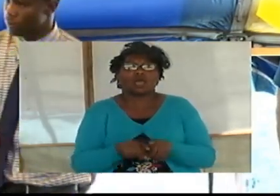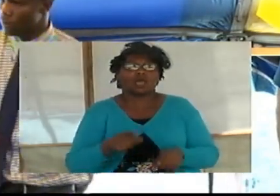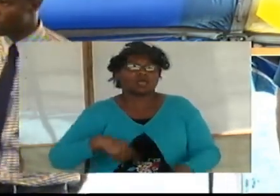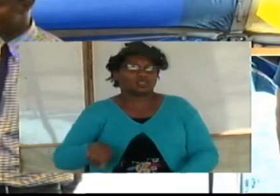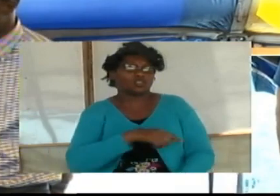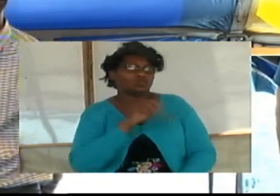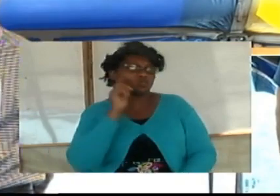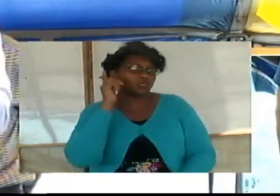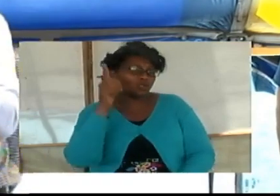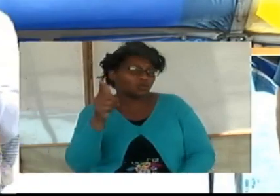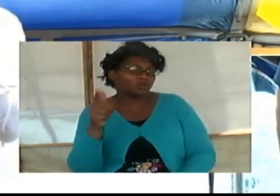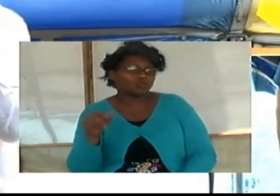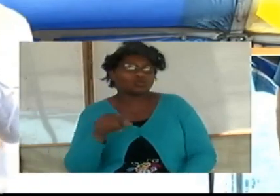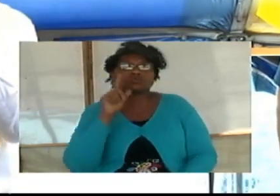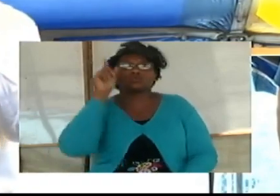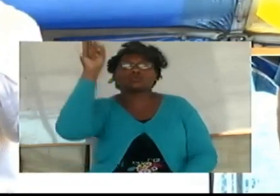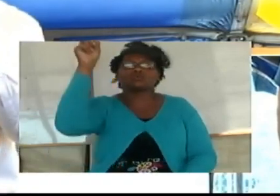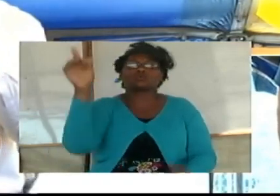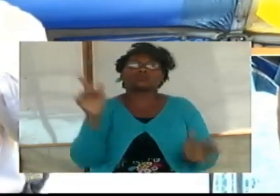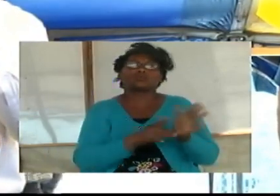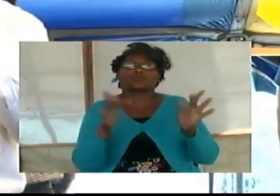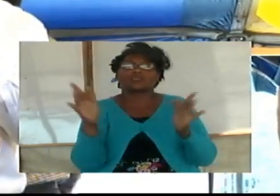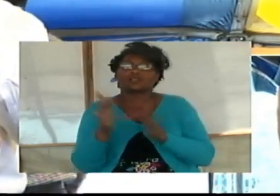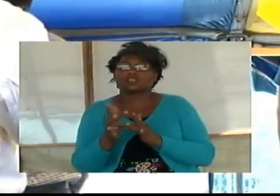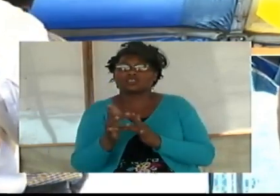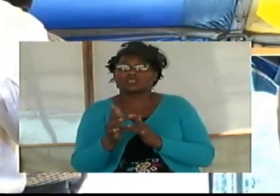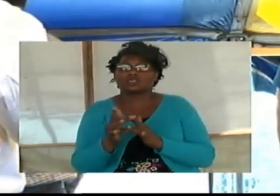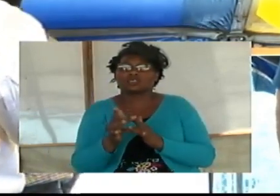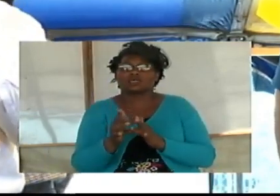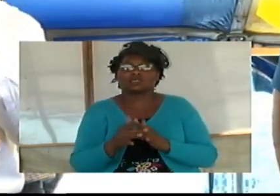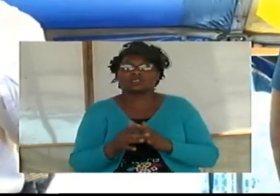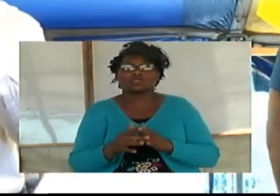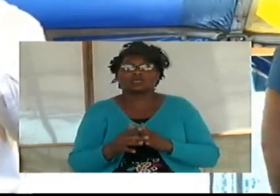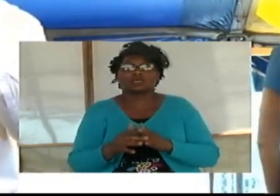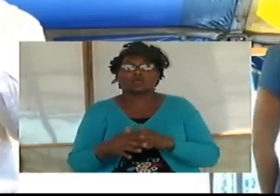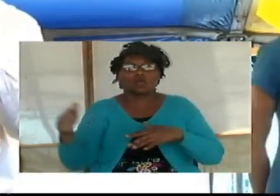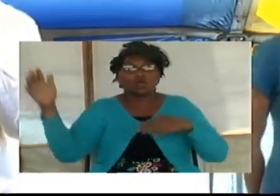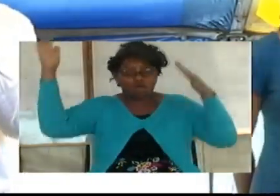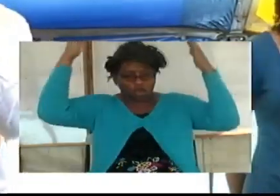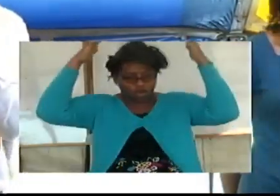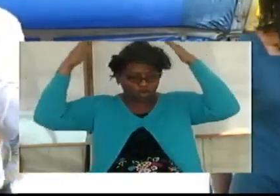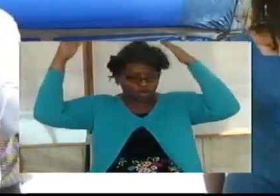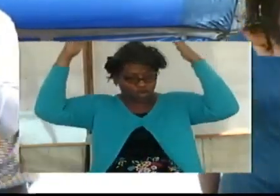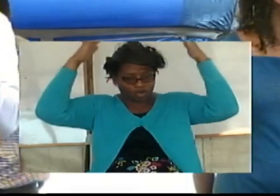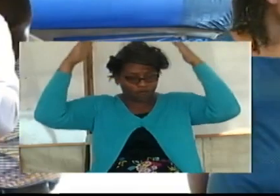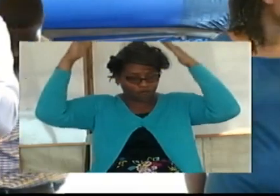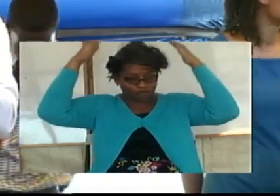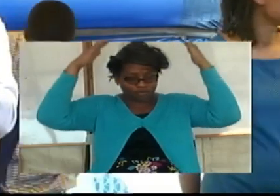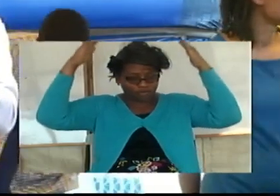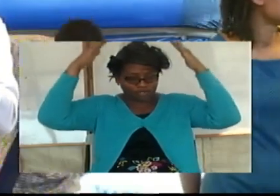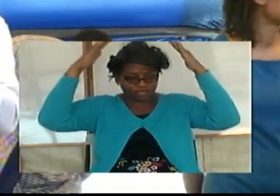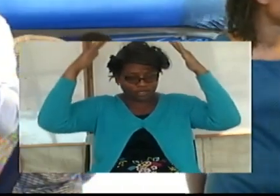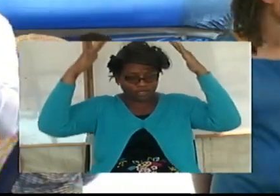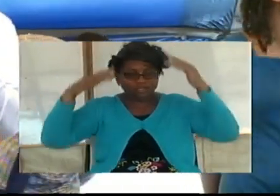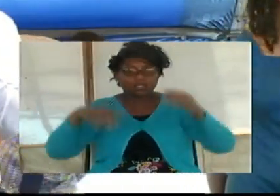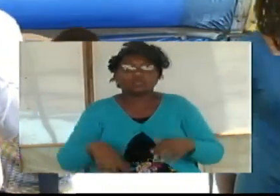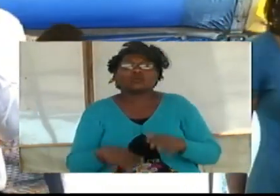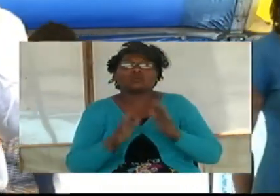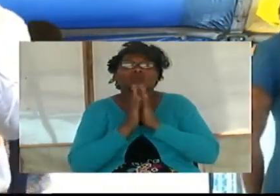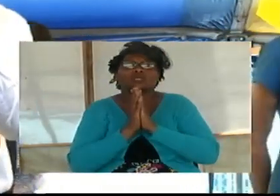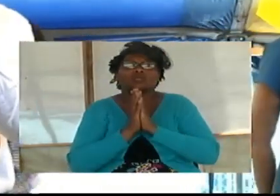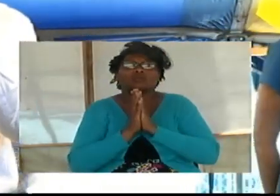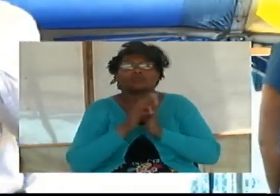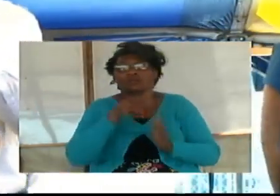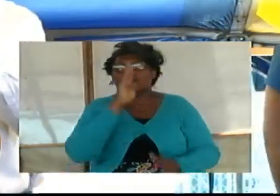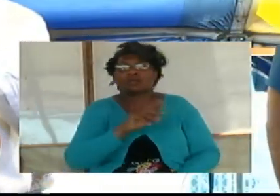expectation, God, you are our covering, our sure protection. And we ask, oh God, that you'll hear us when